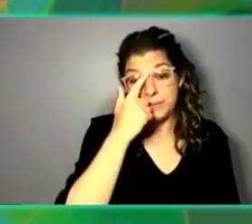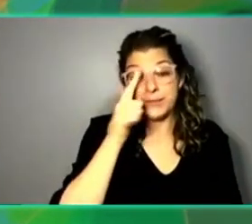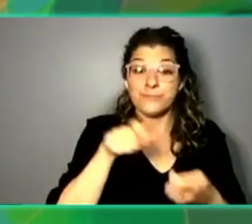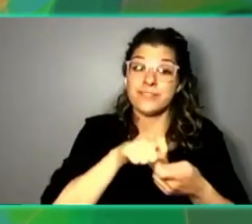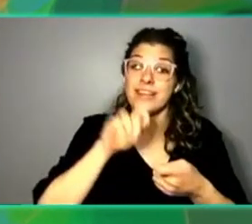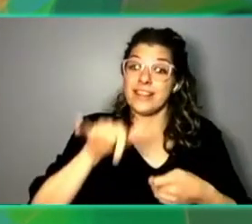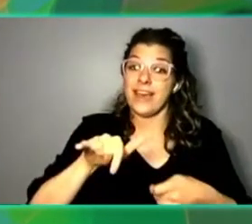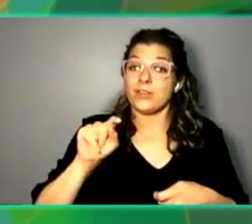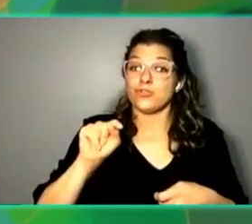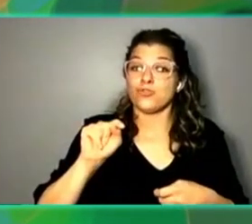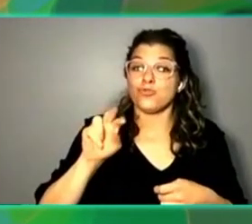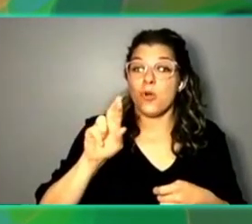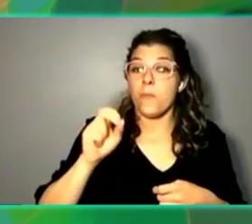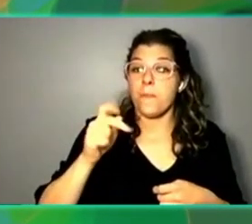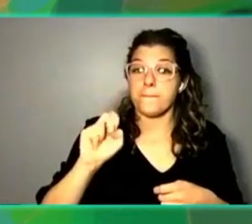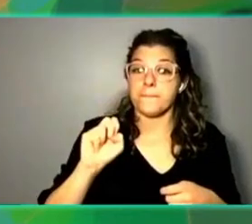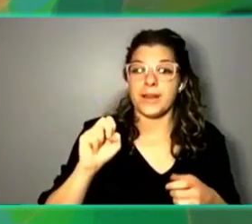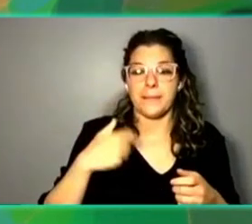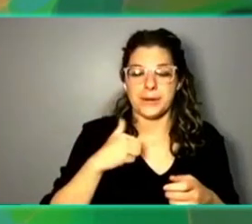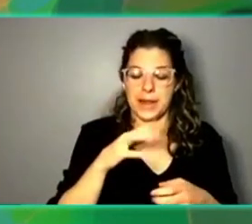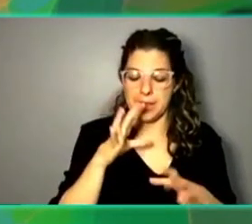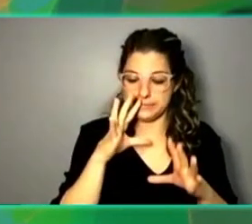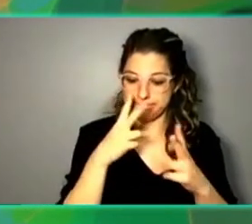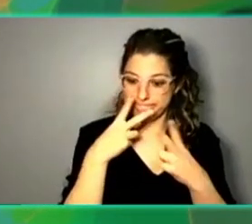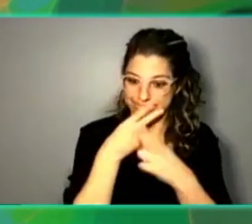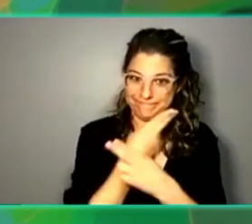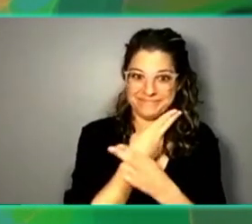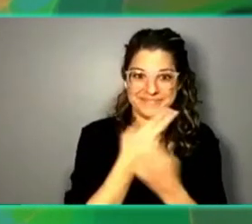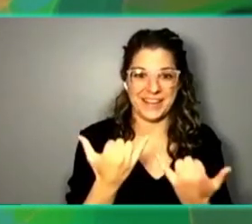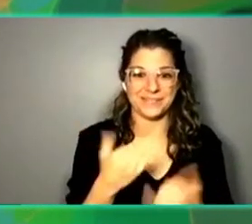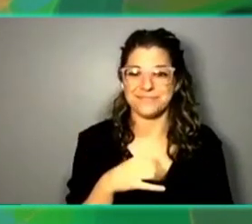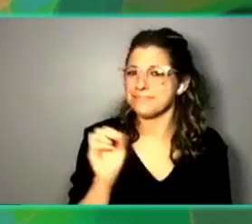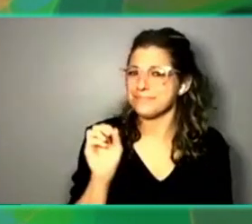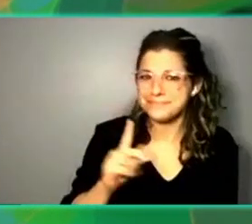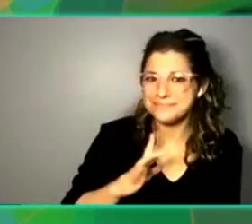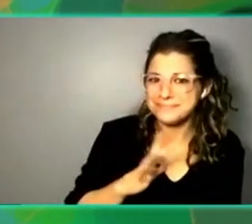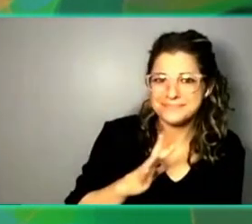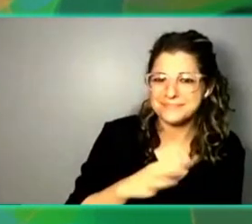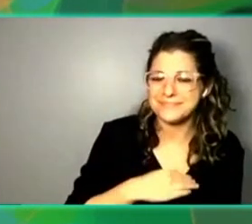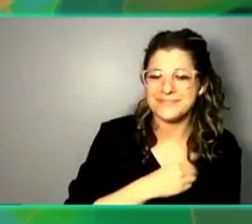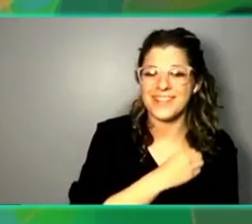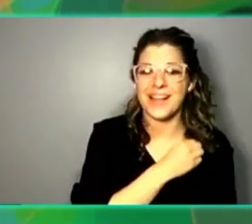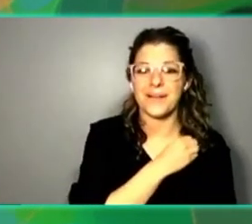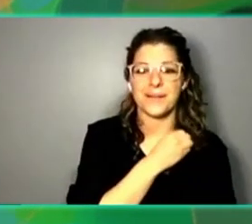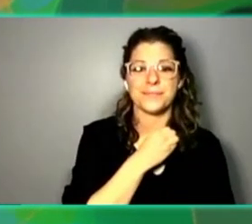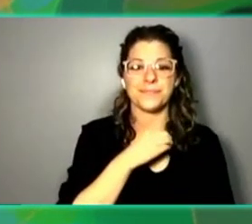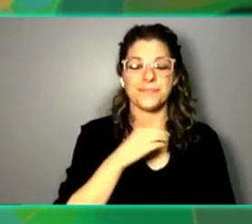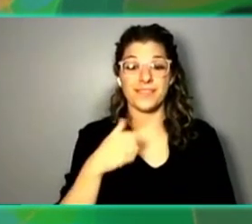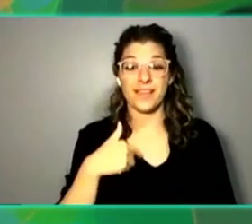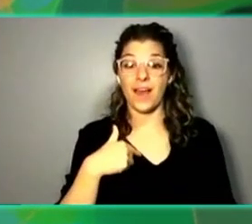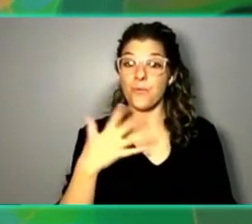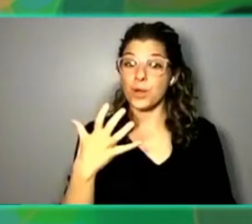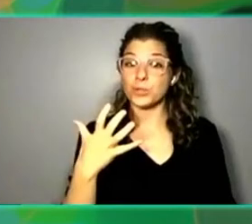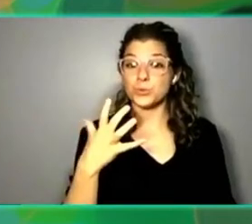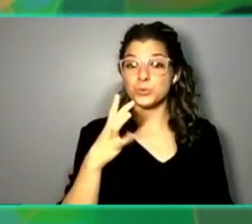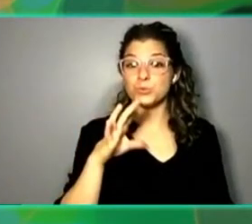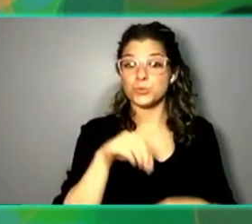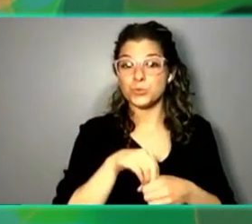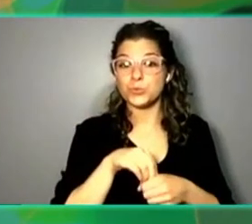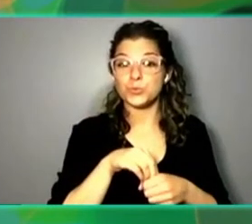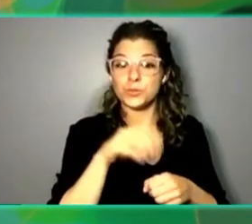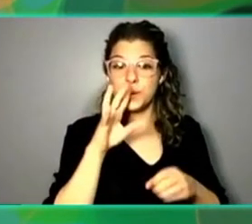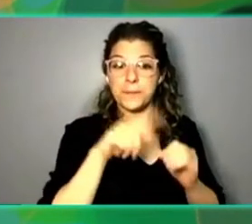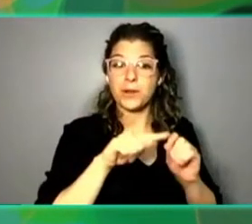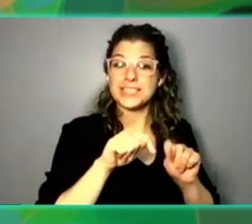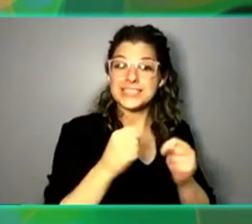trope, but also, yeah, I'm going to stop talking now. It's okay. I kind of want to jump into like teamwork,